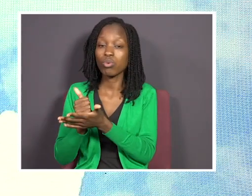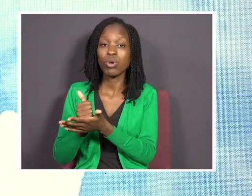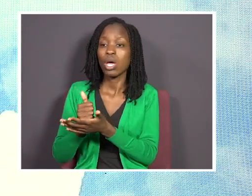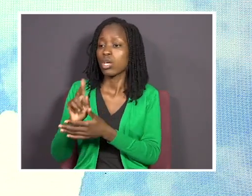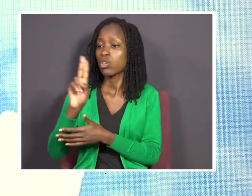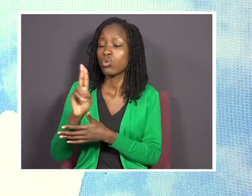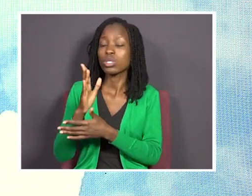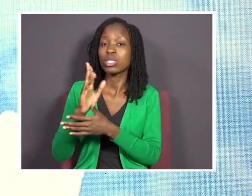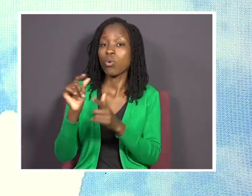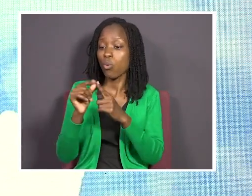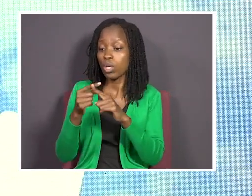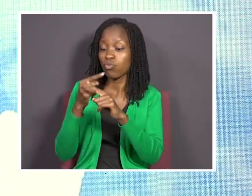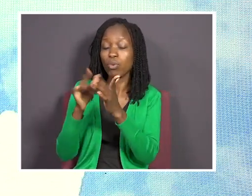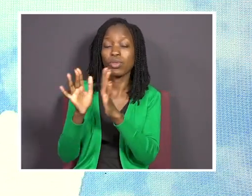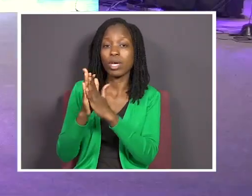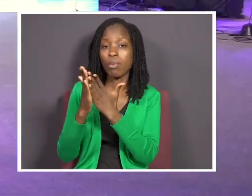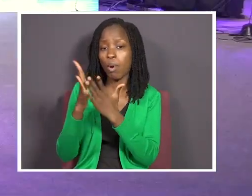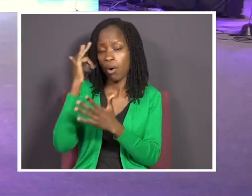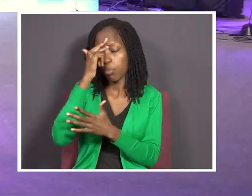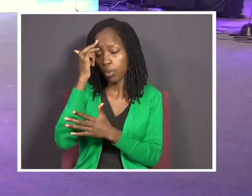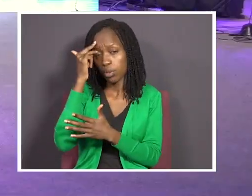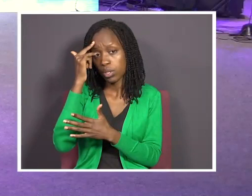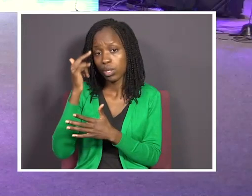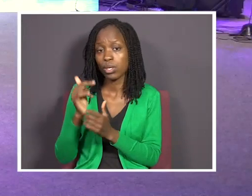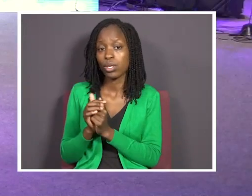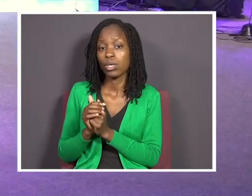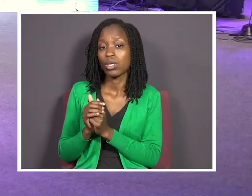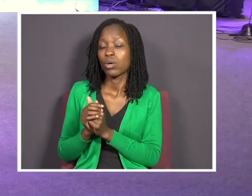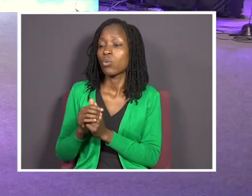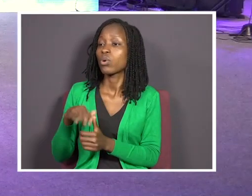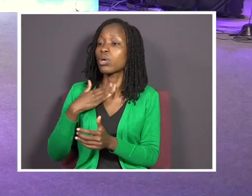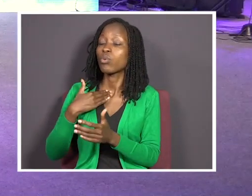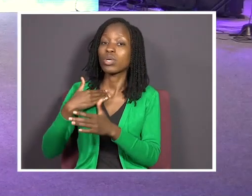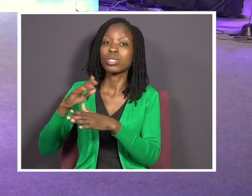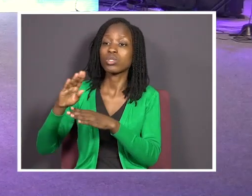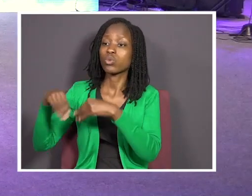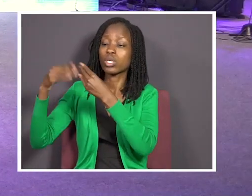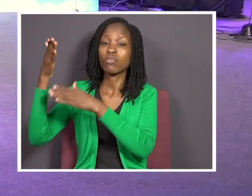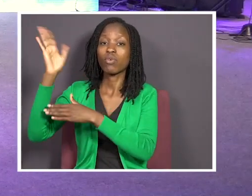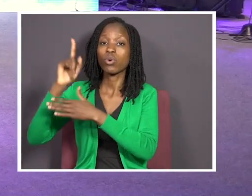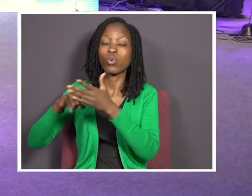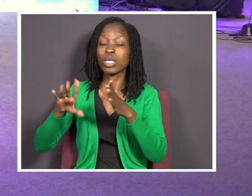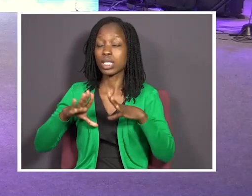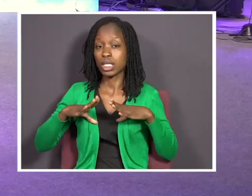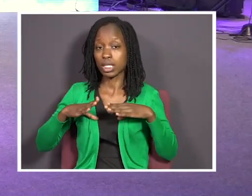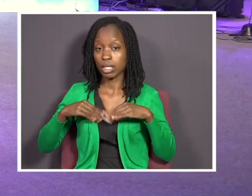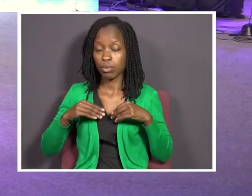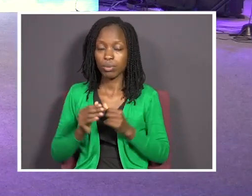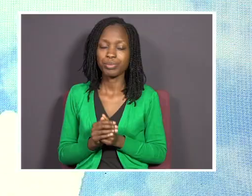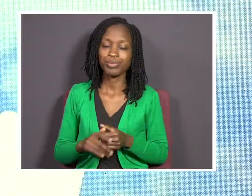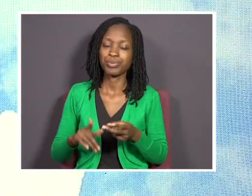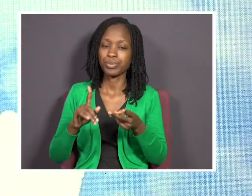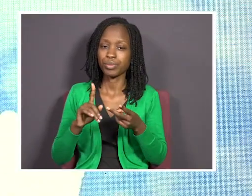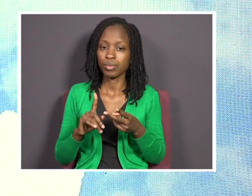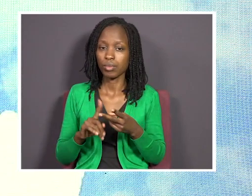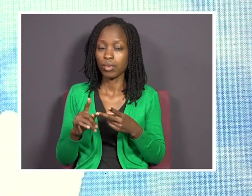people. Contemplative, because we don't want to present that which is not acceptable before God. The second thing